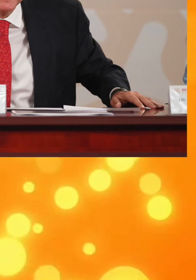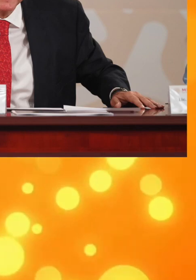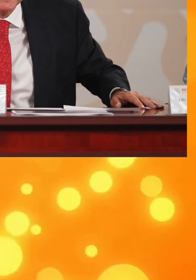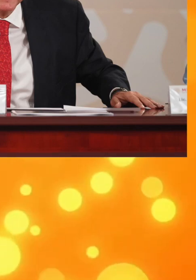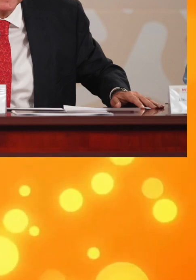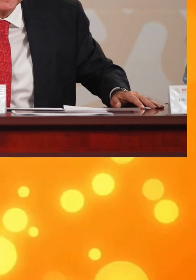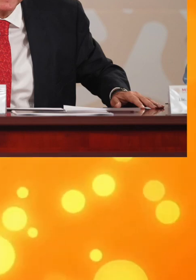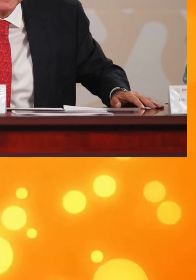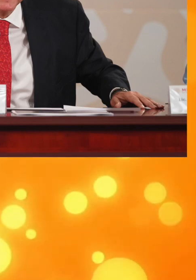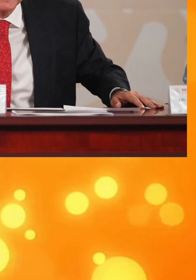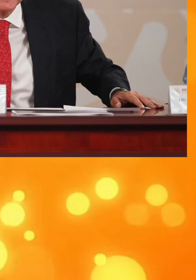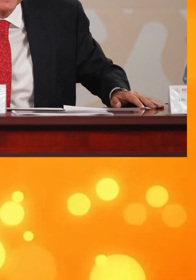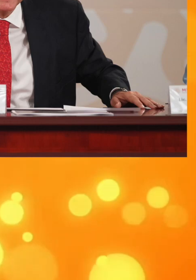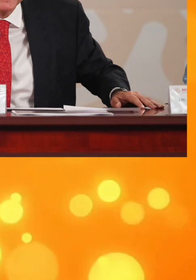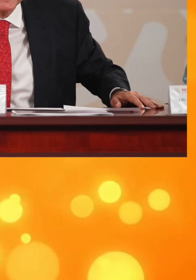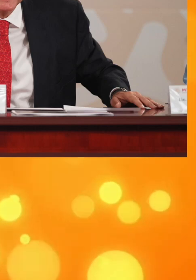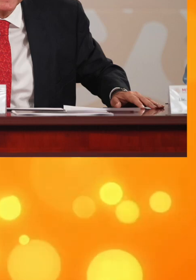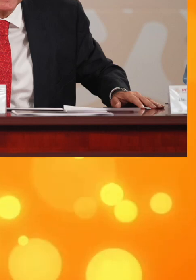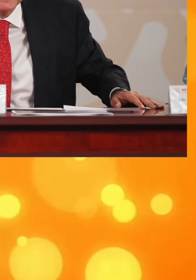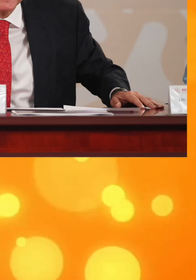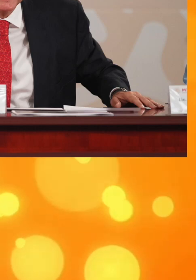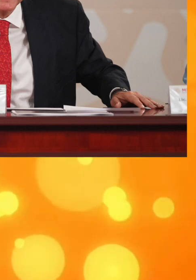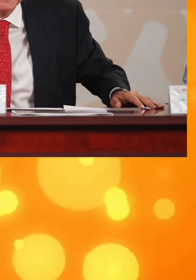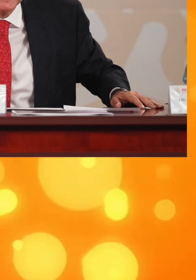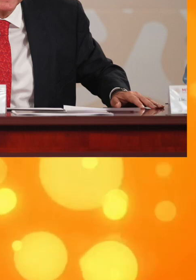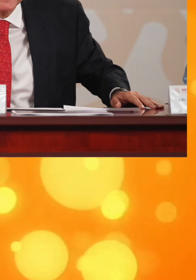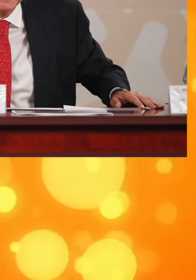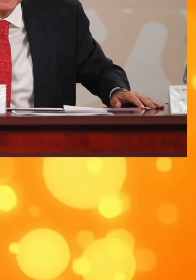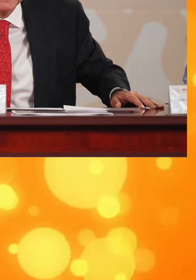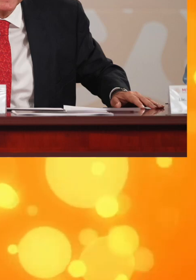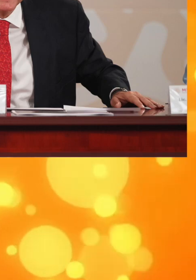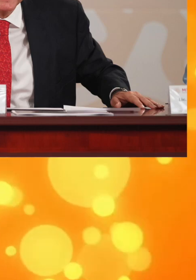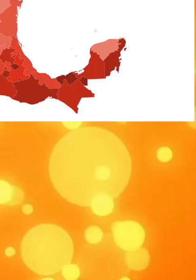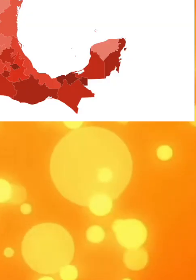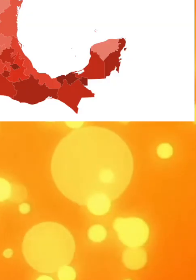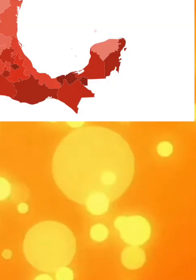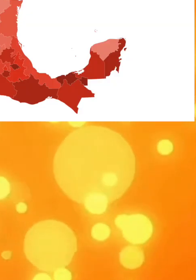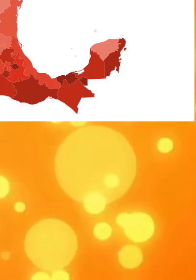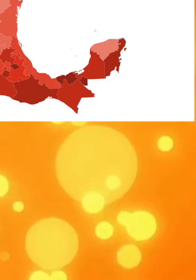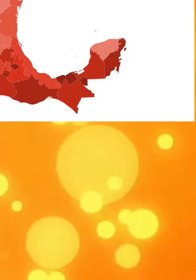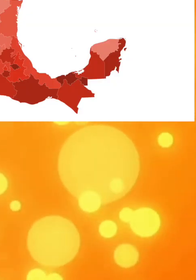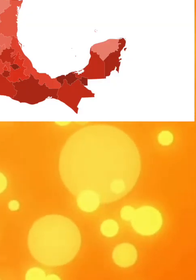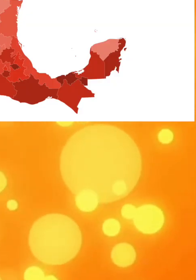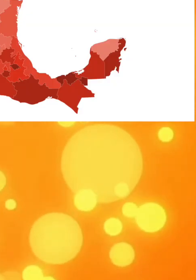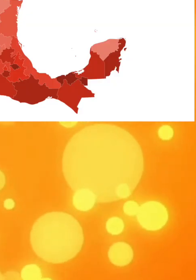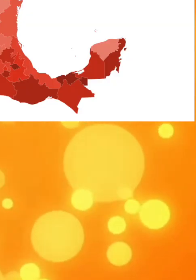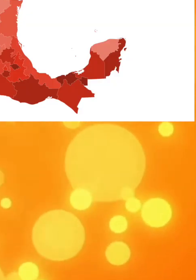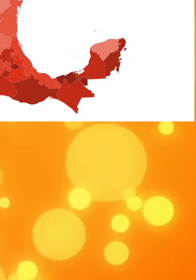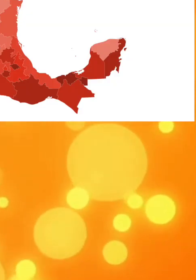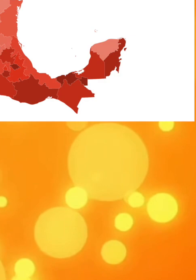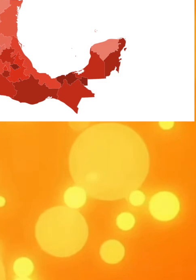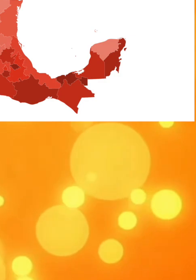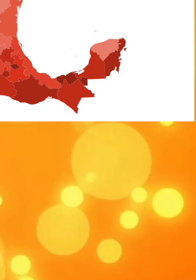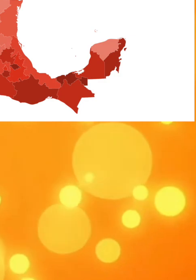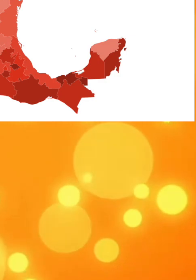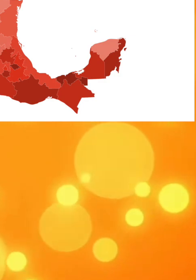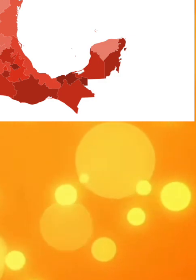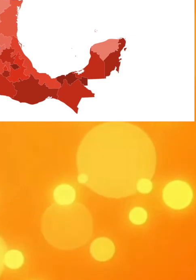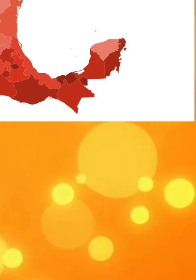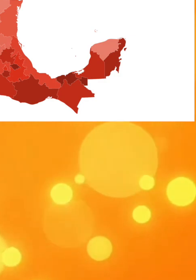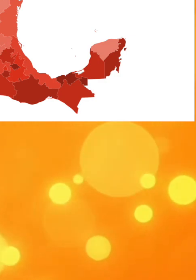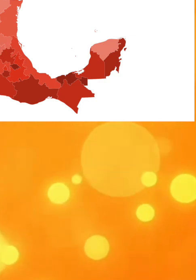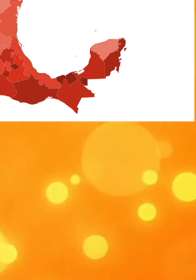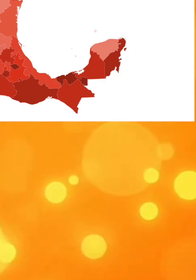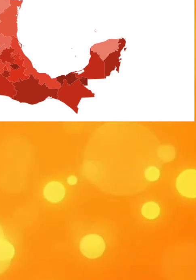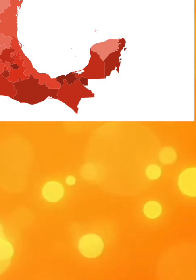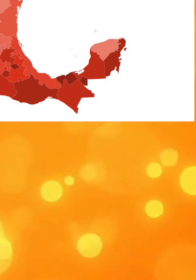Obrador, shortened to AMLO, won by 54% in a four-way race. That's